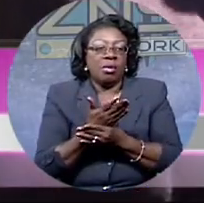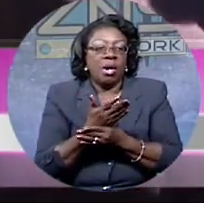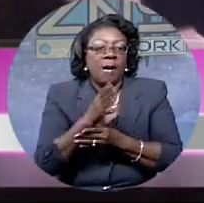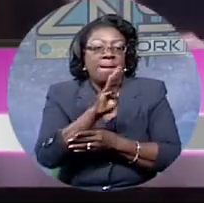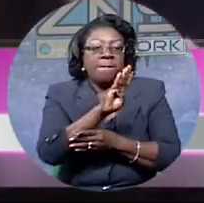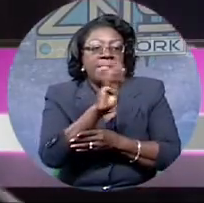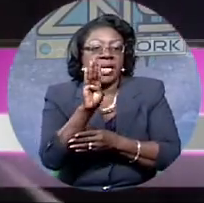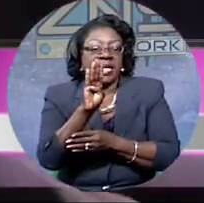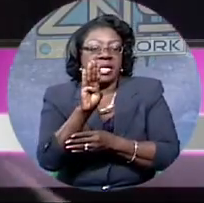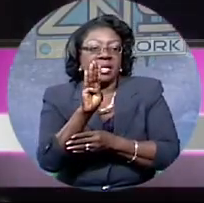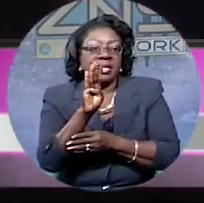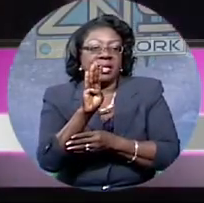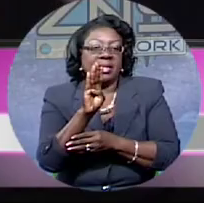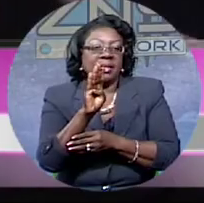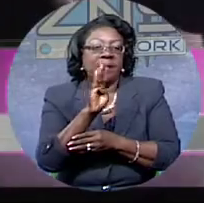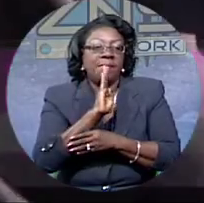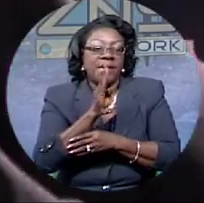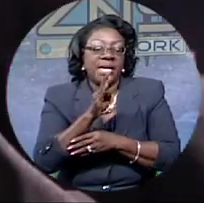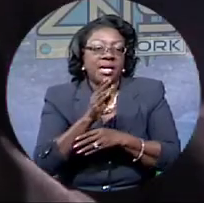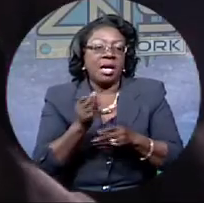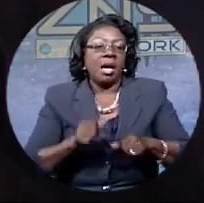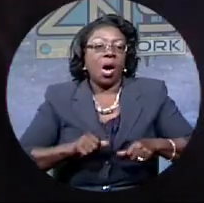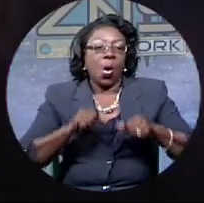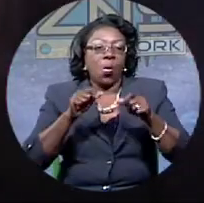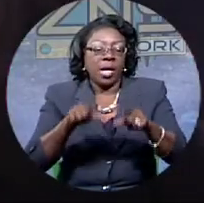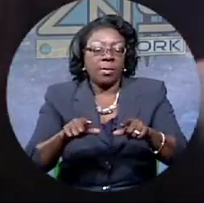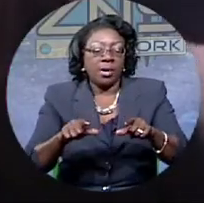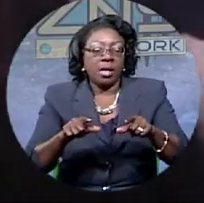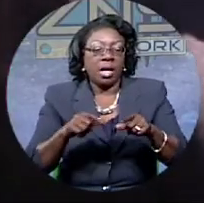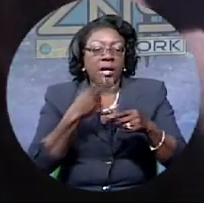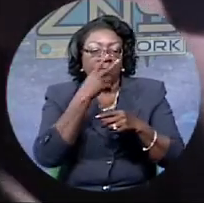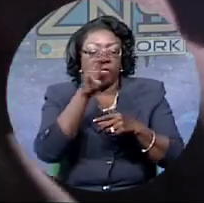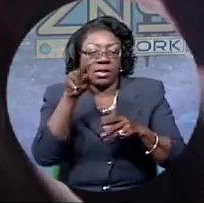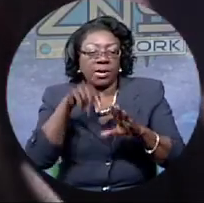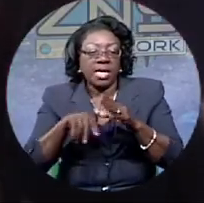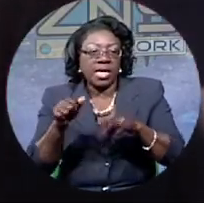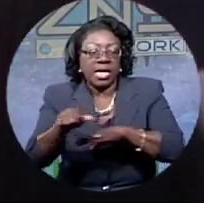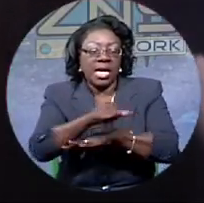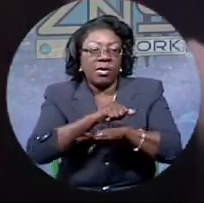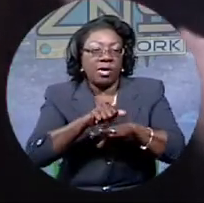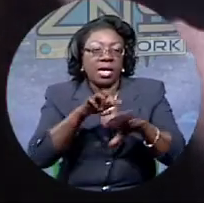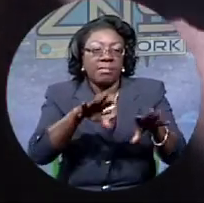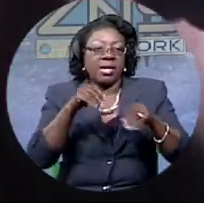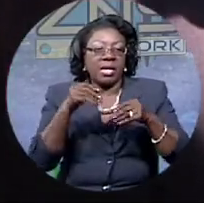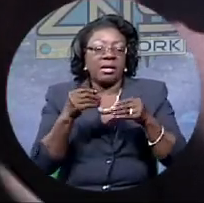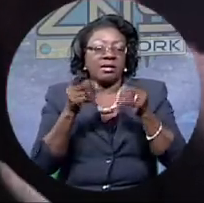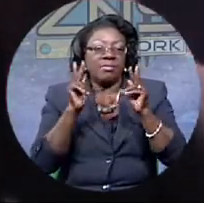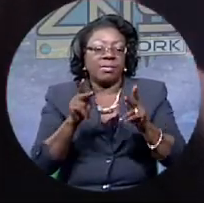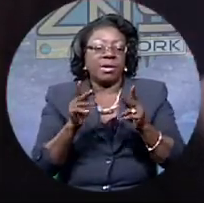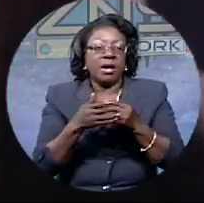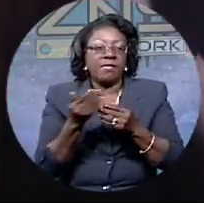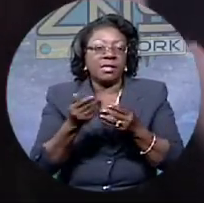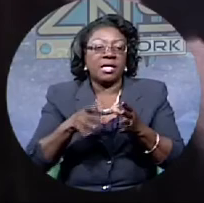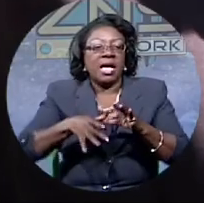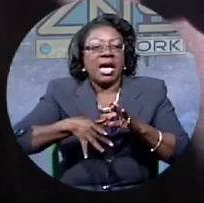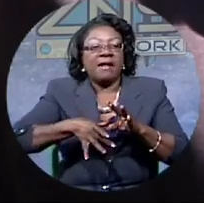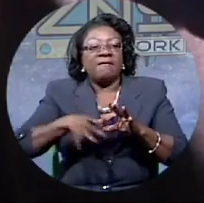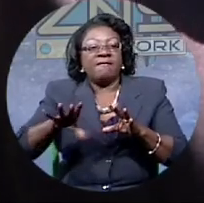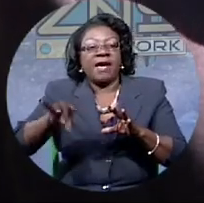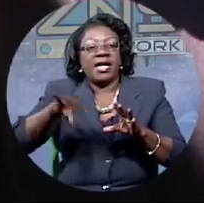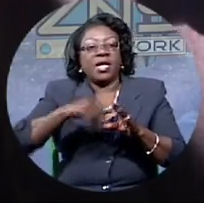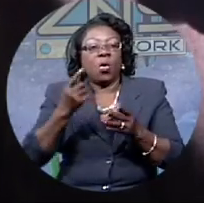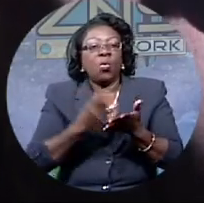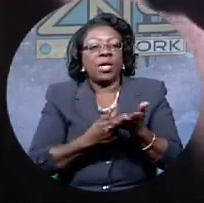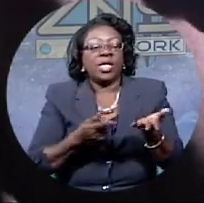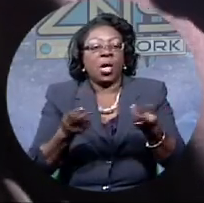being available and visible in the area, gaining people's confidence, and finding out what their problems